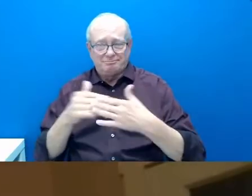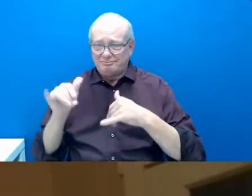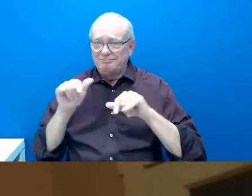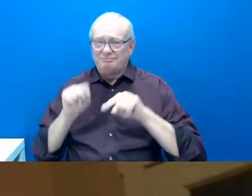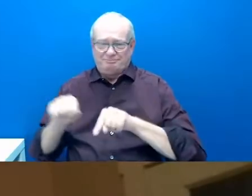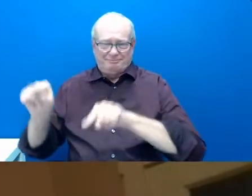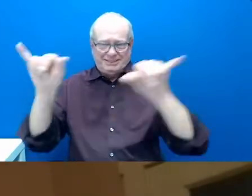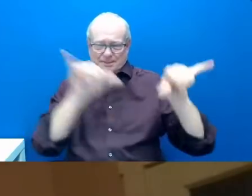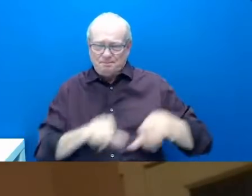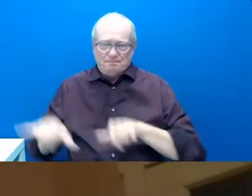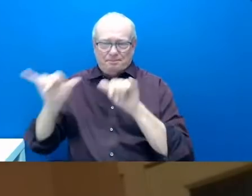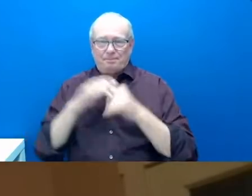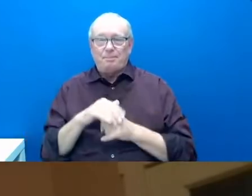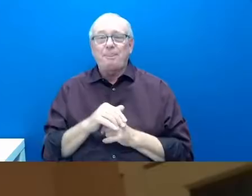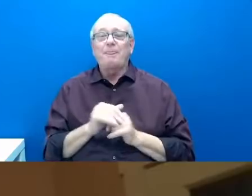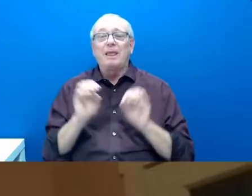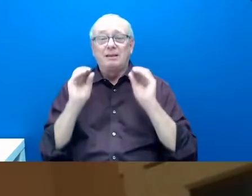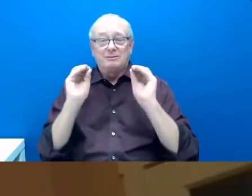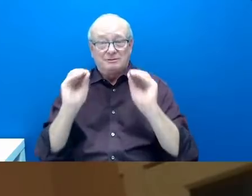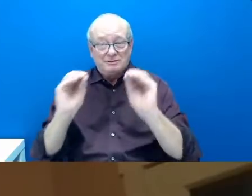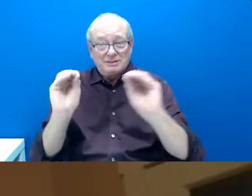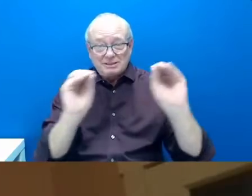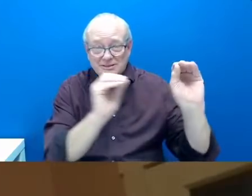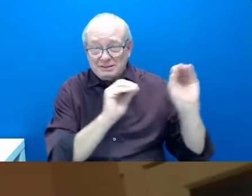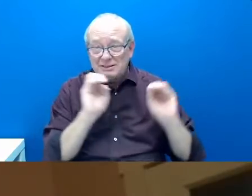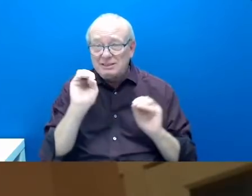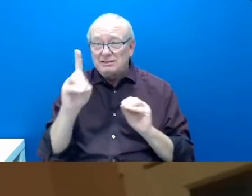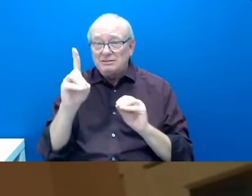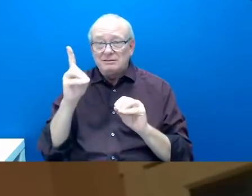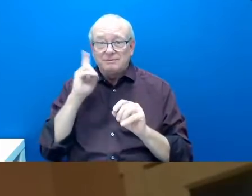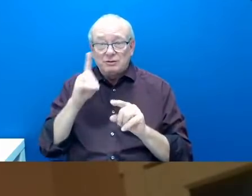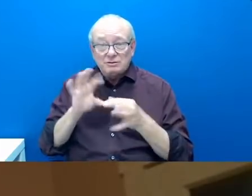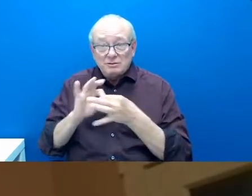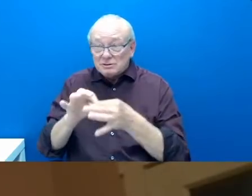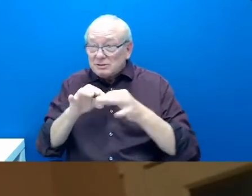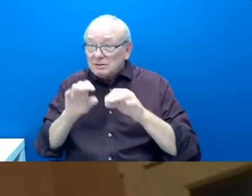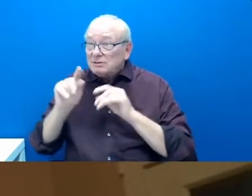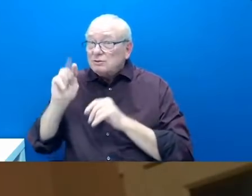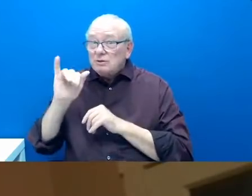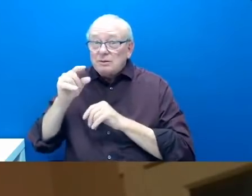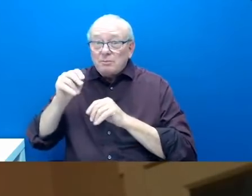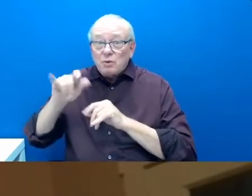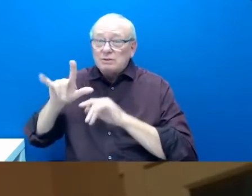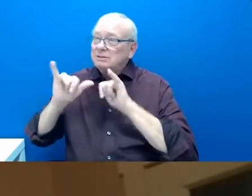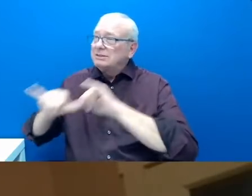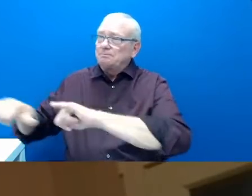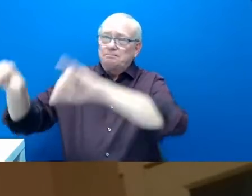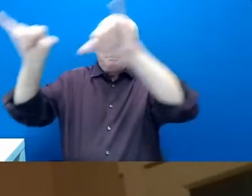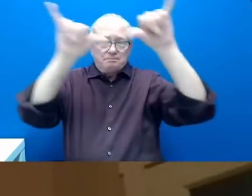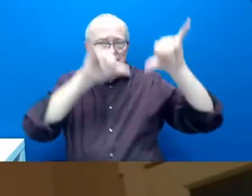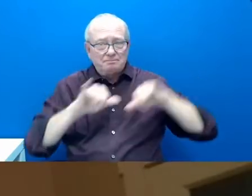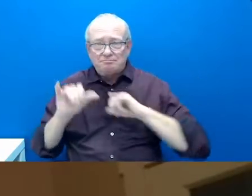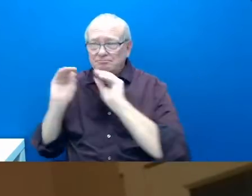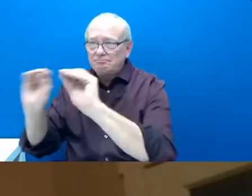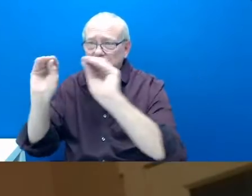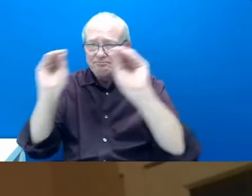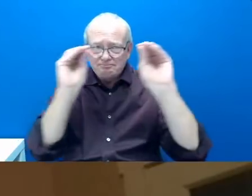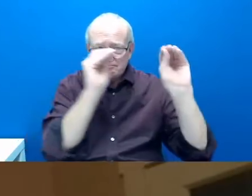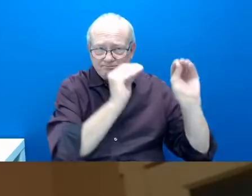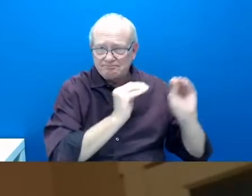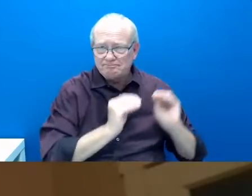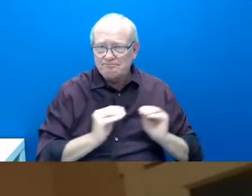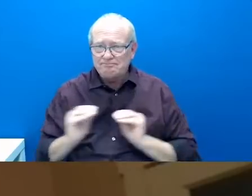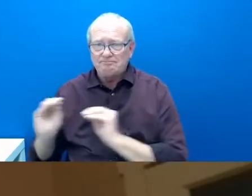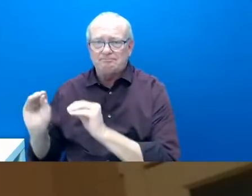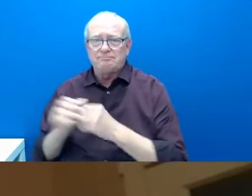understand this protocol is starting to happen. We're making sure that everybody is understanding of what this protocol looks like. But as I said, we are doing